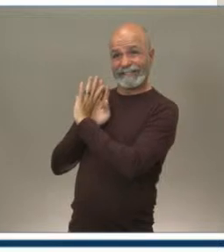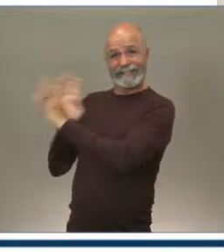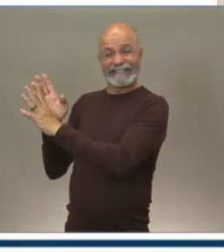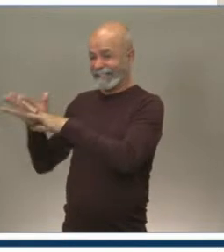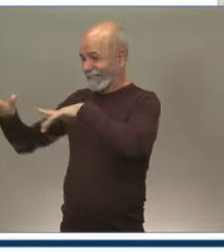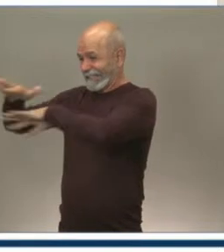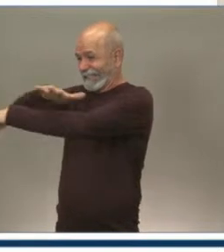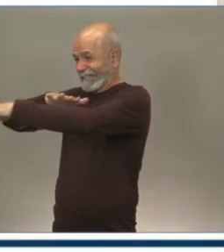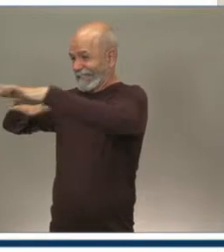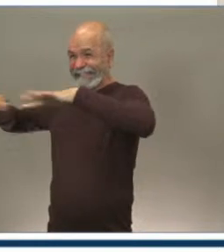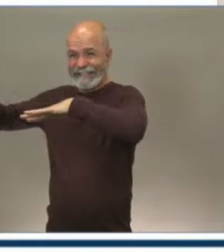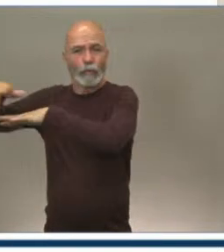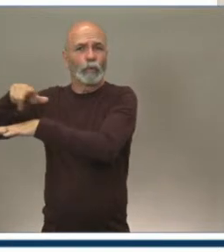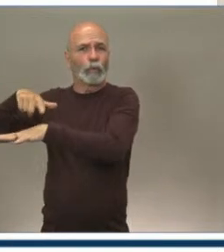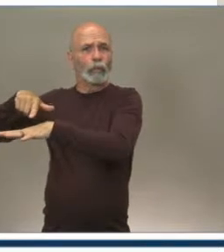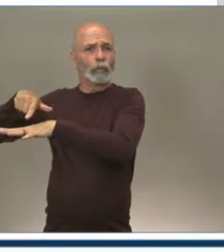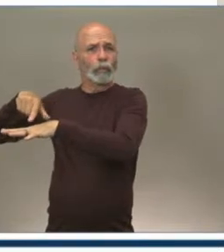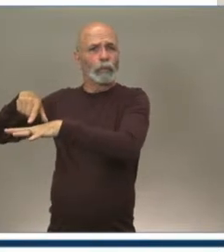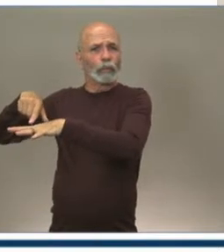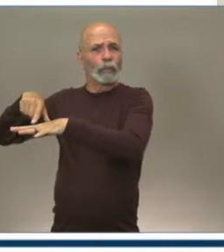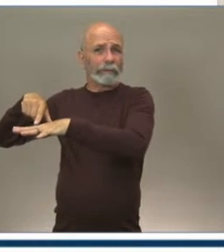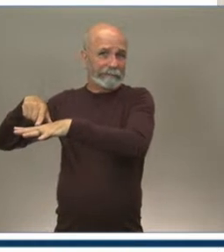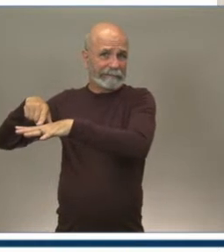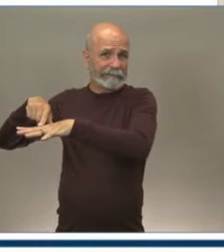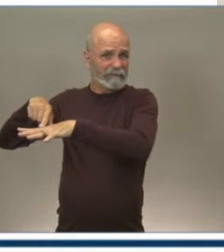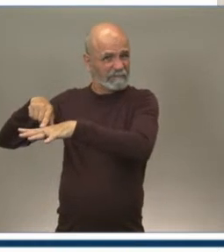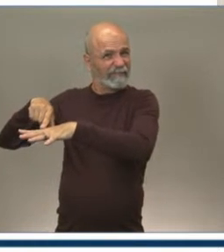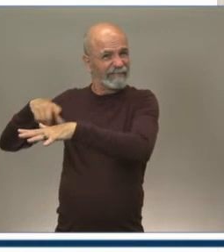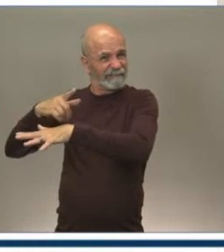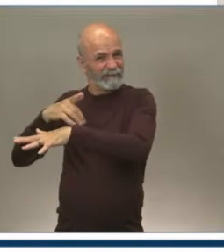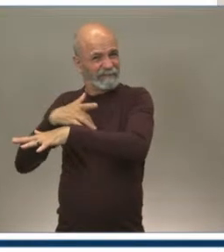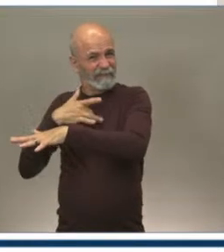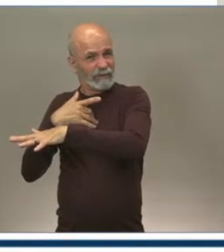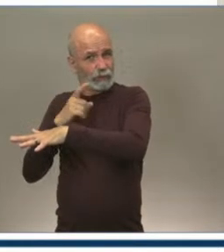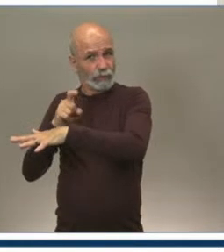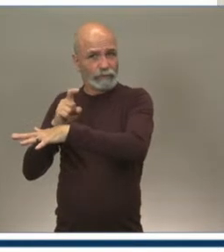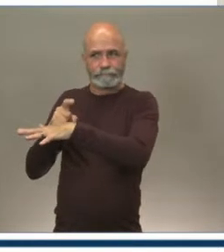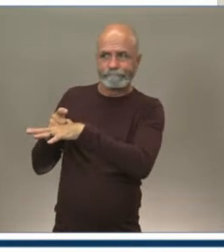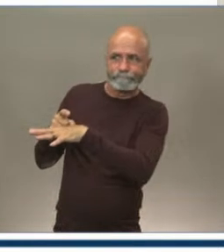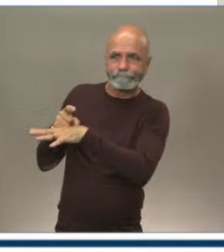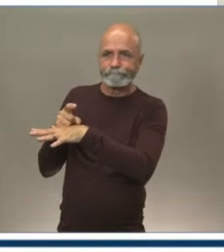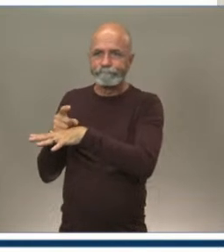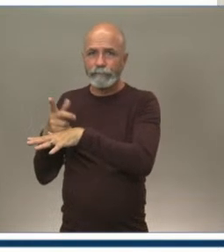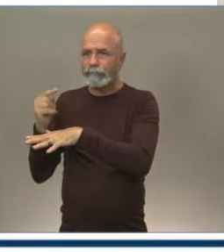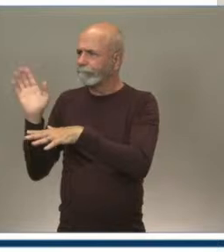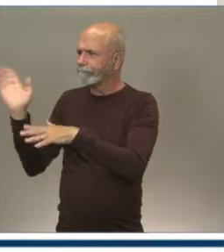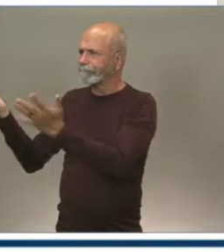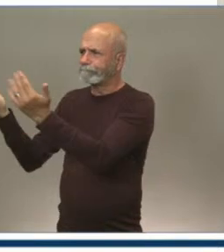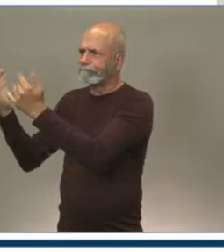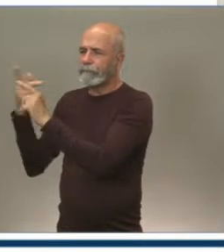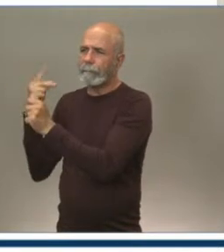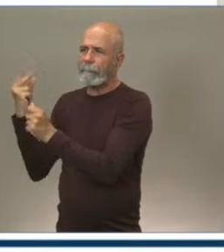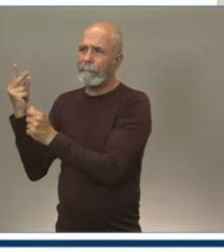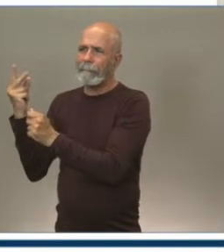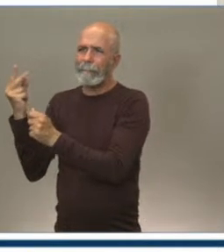people allowed now, would it make sense to prioritize vaccination among school-age